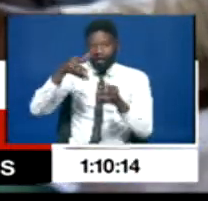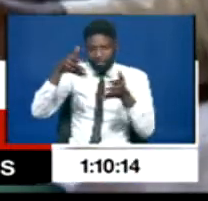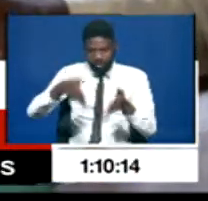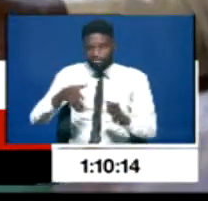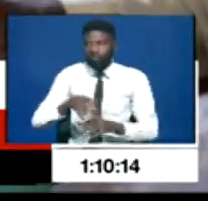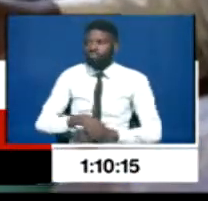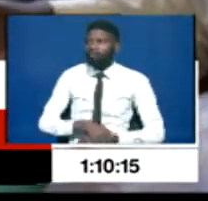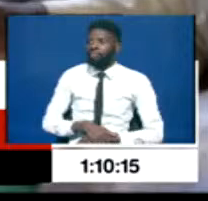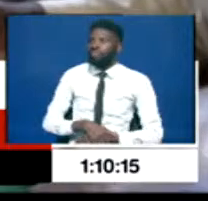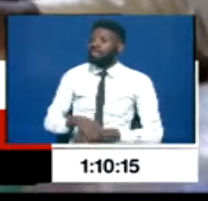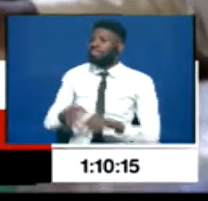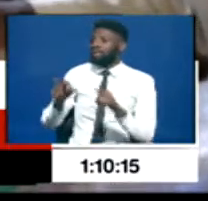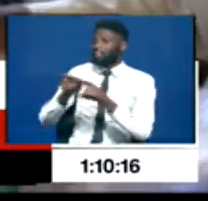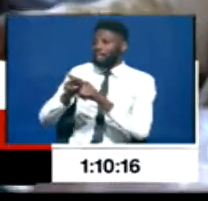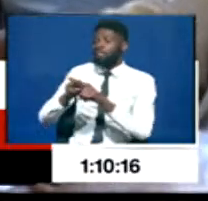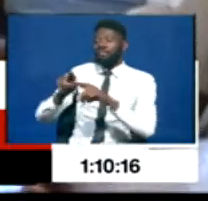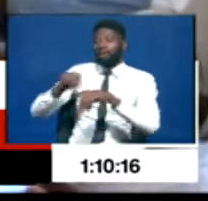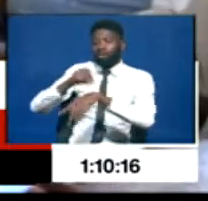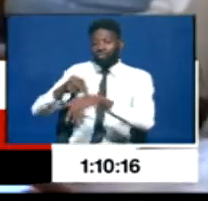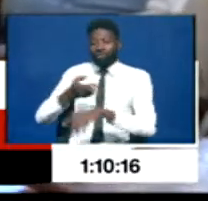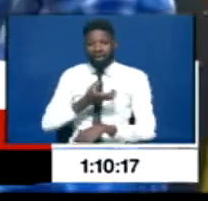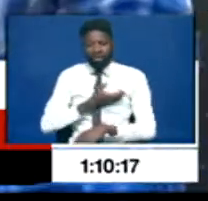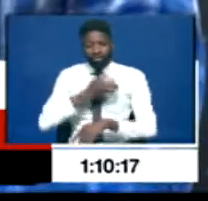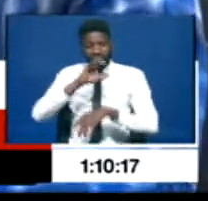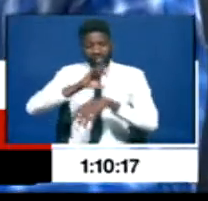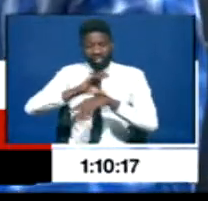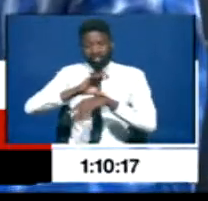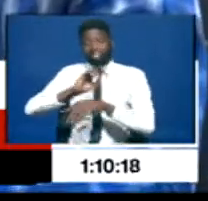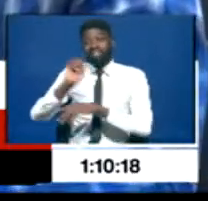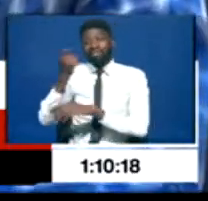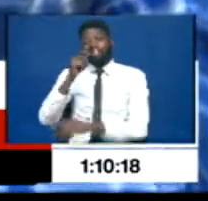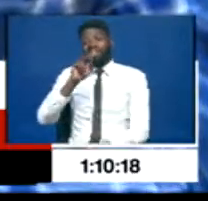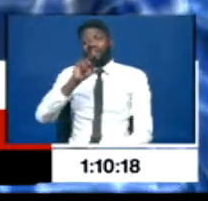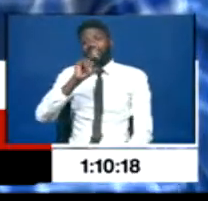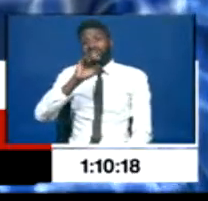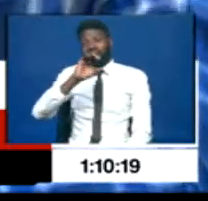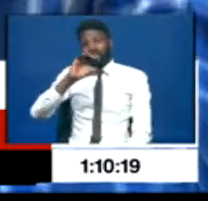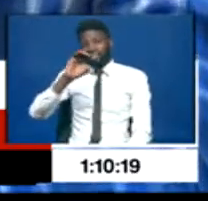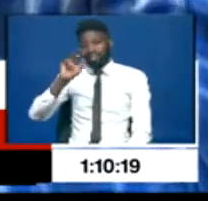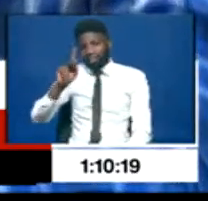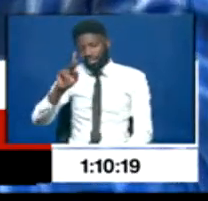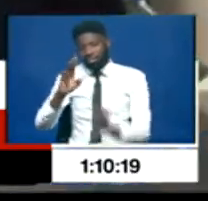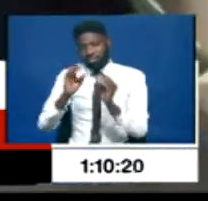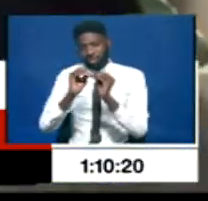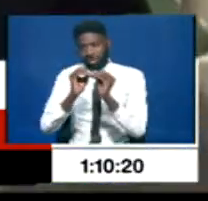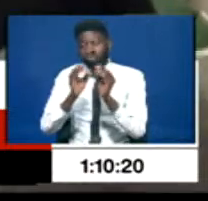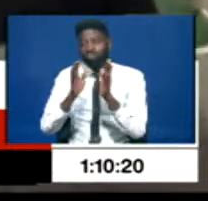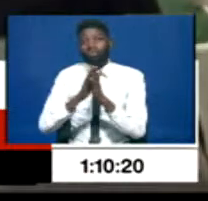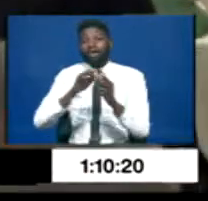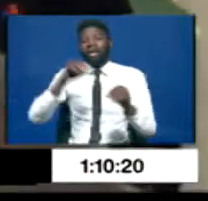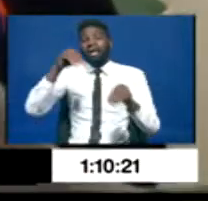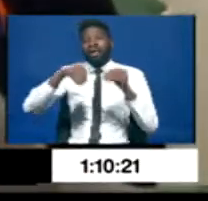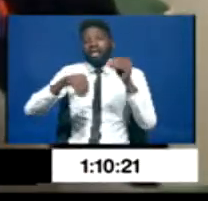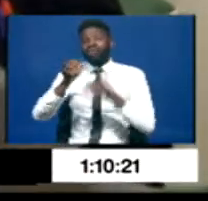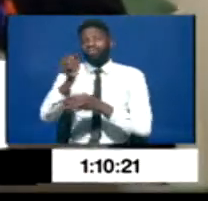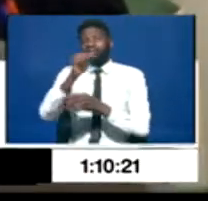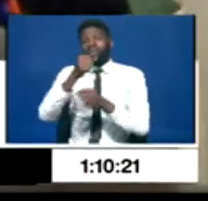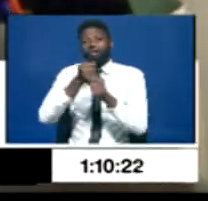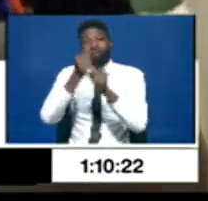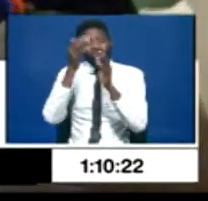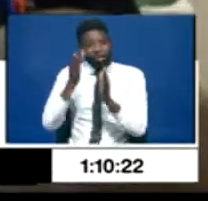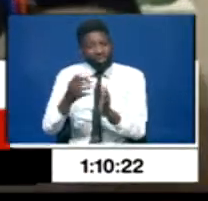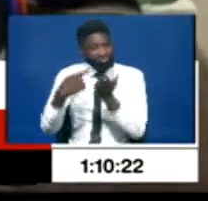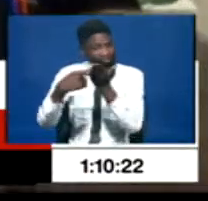Finally, the National Council of Churches of Kenya, NCCK, have held a consultative forum with the election stakeholders to deliberate on the country's